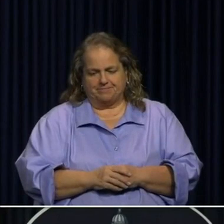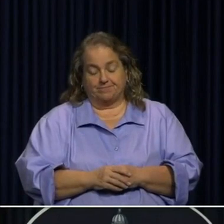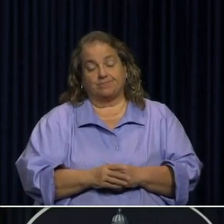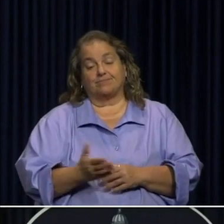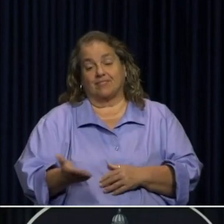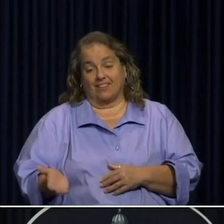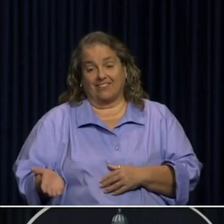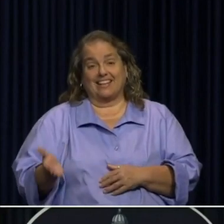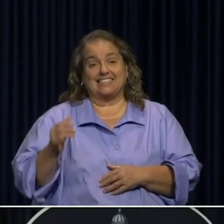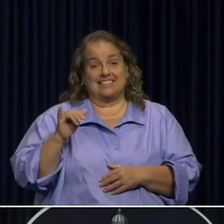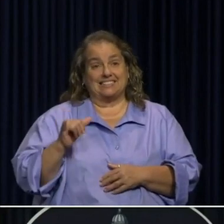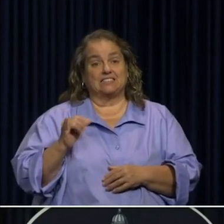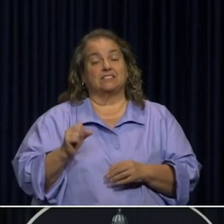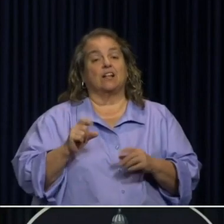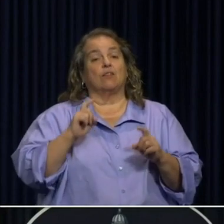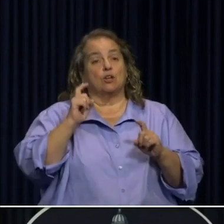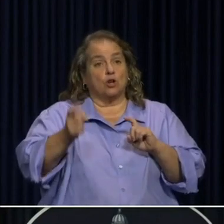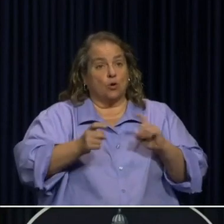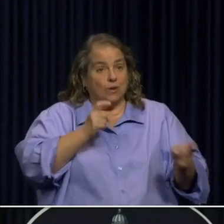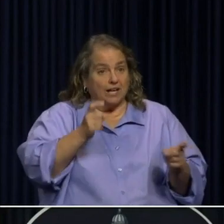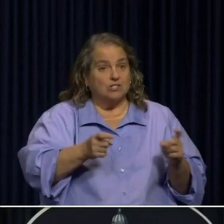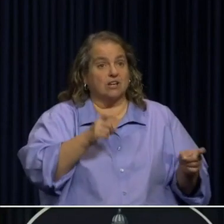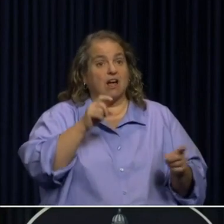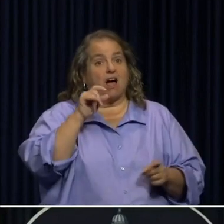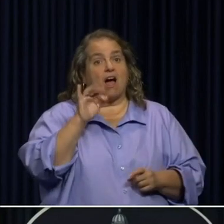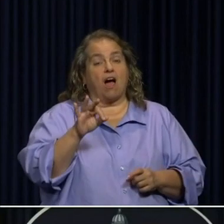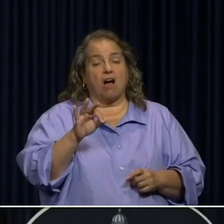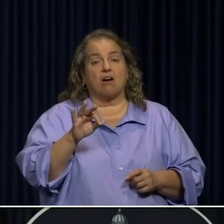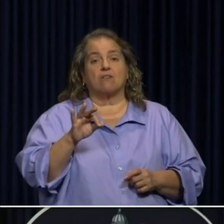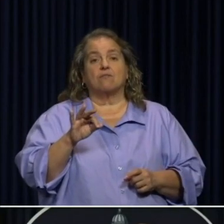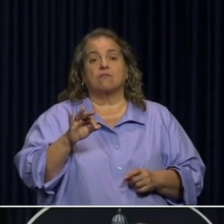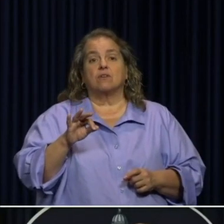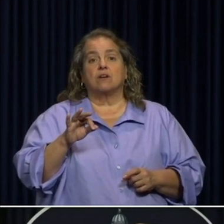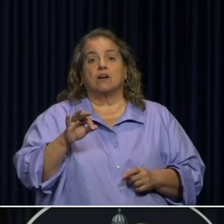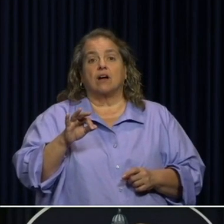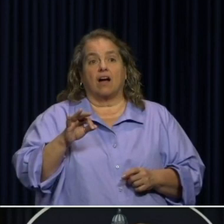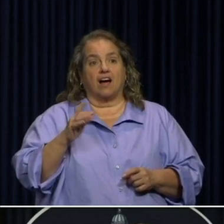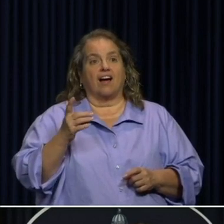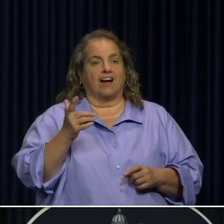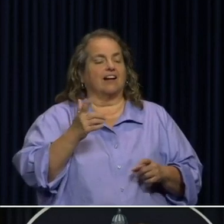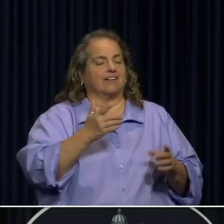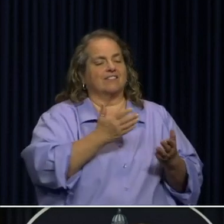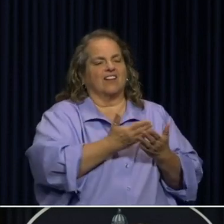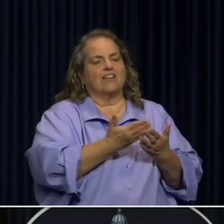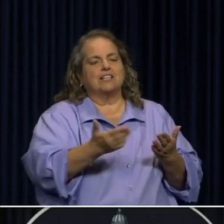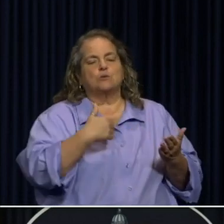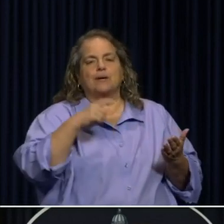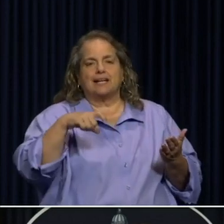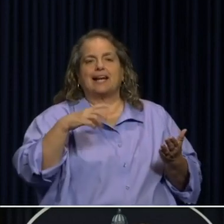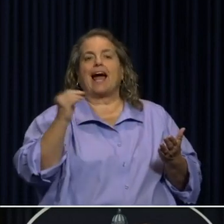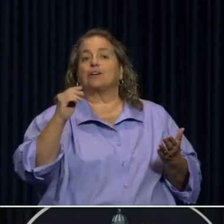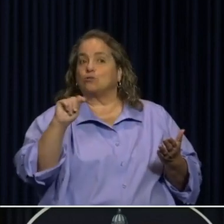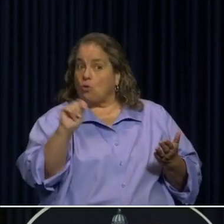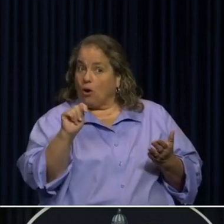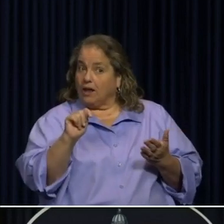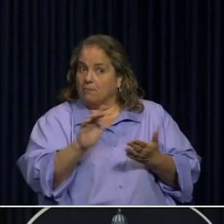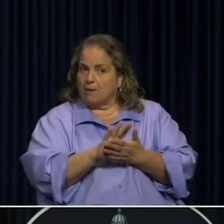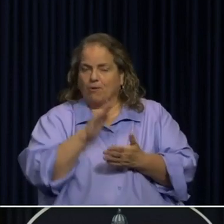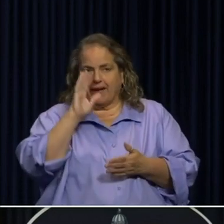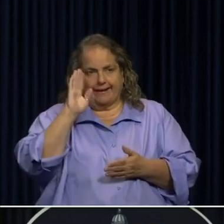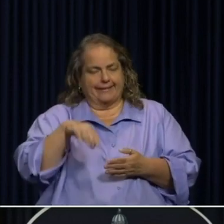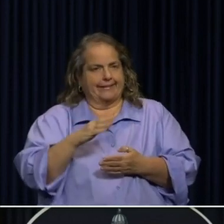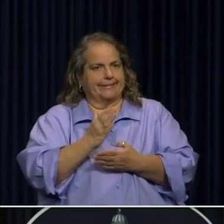Oh, this is the donation of concessions and toilet paper. I know that's hard to come by